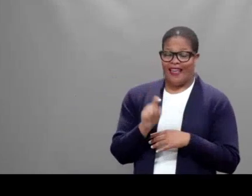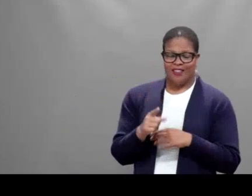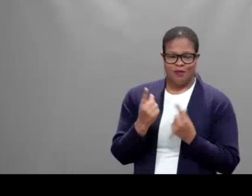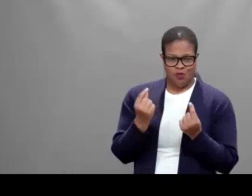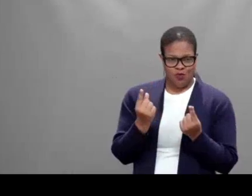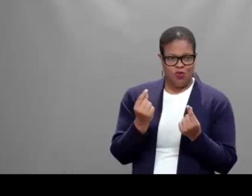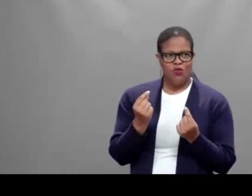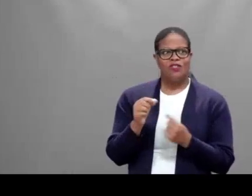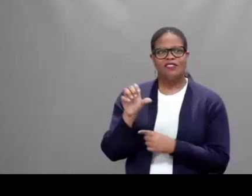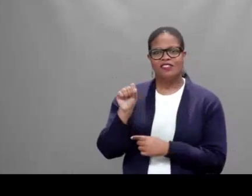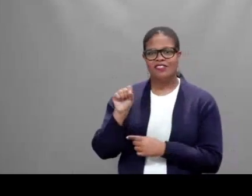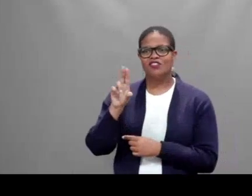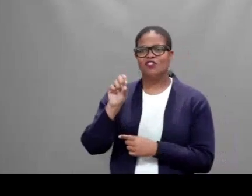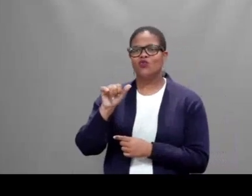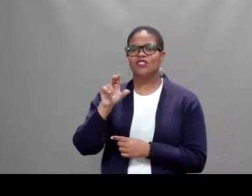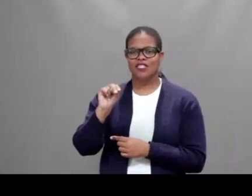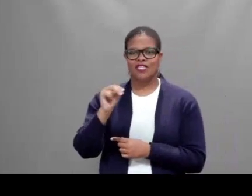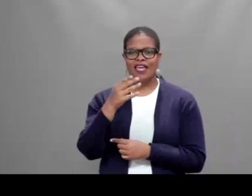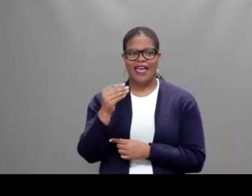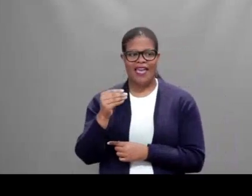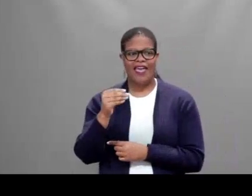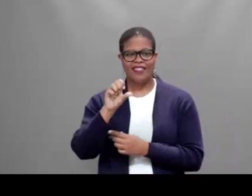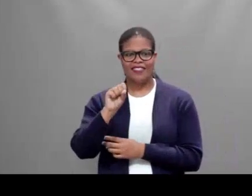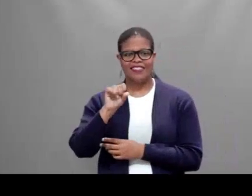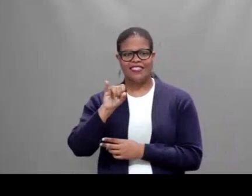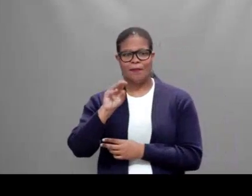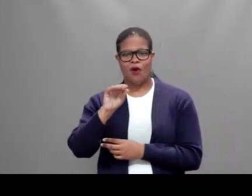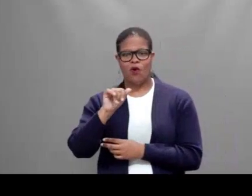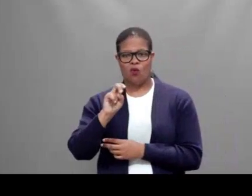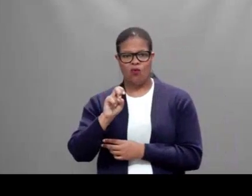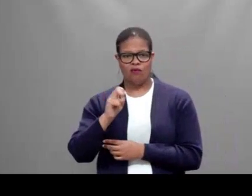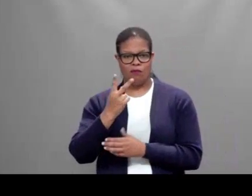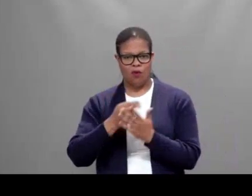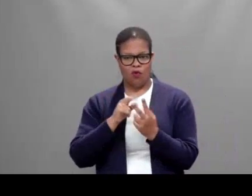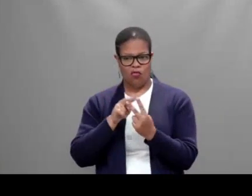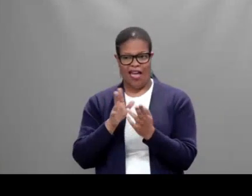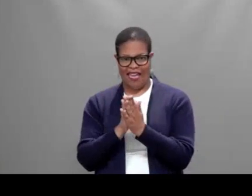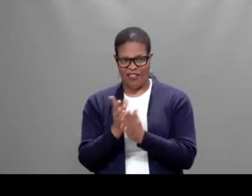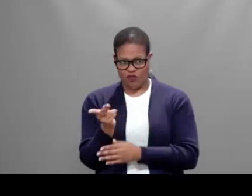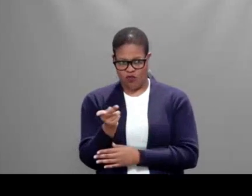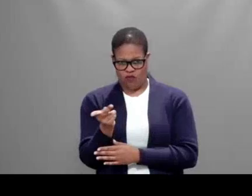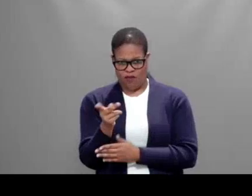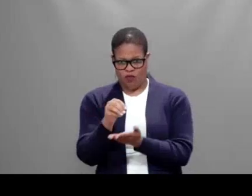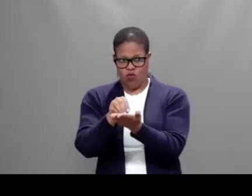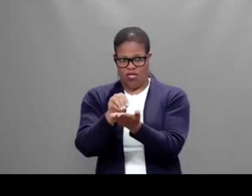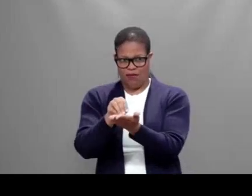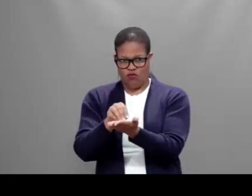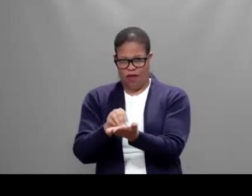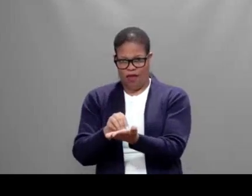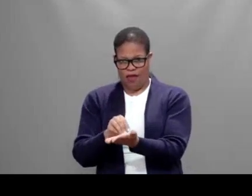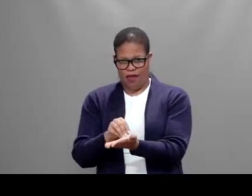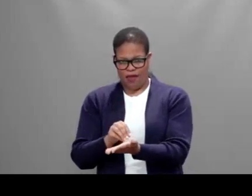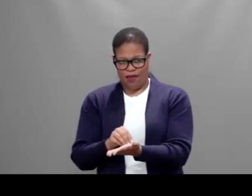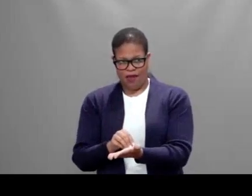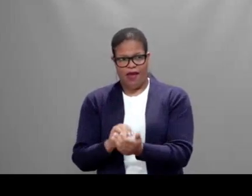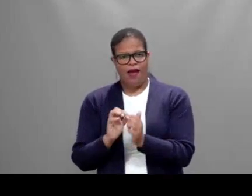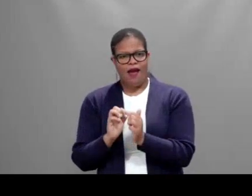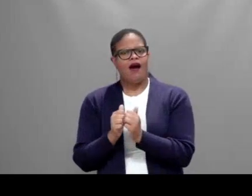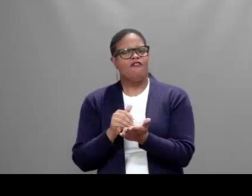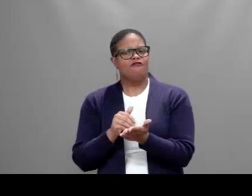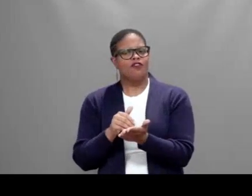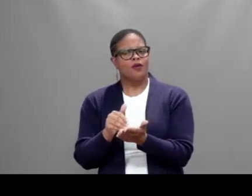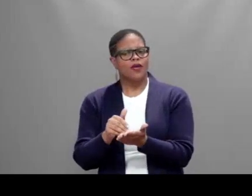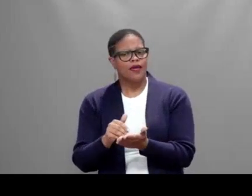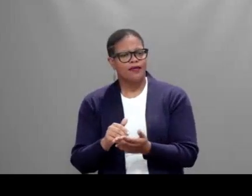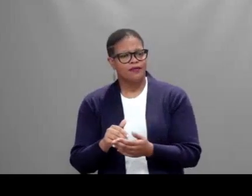do, Susan and Simone, is to keep track of how frequently and